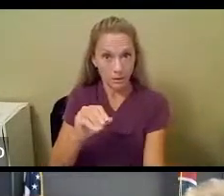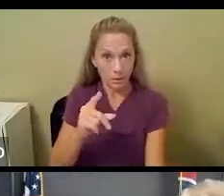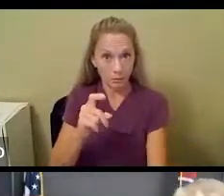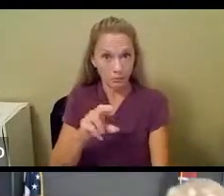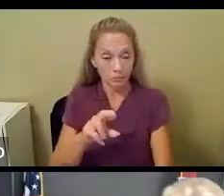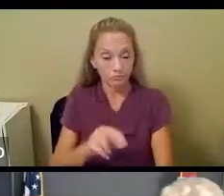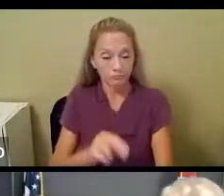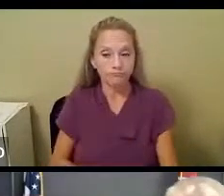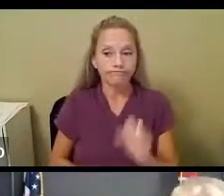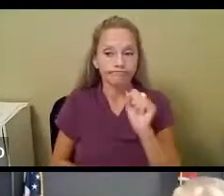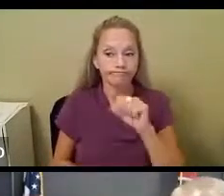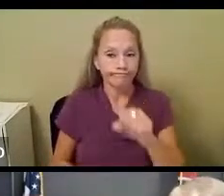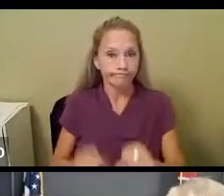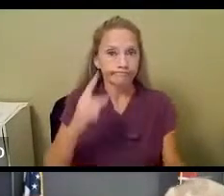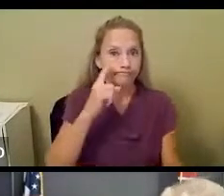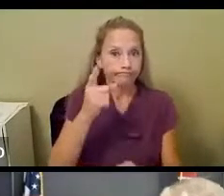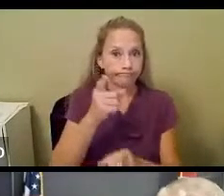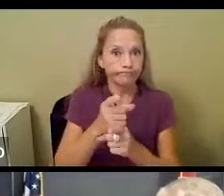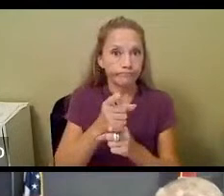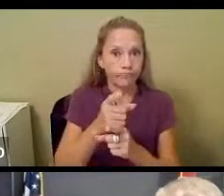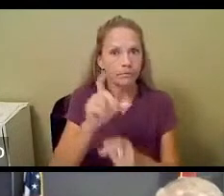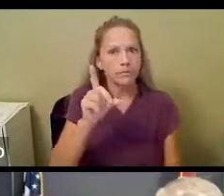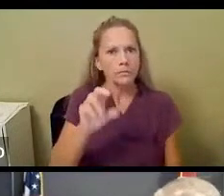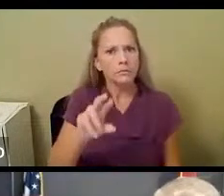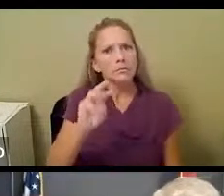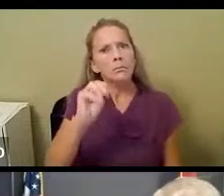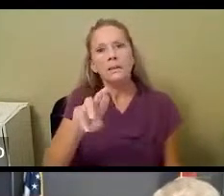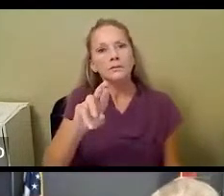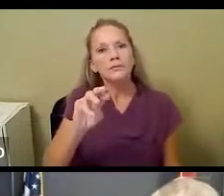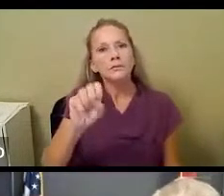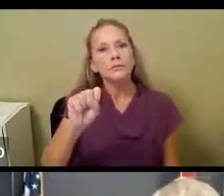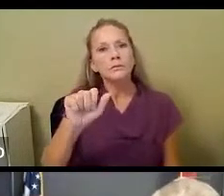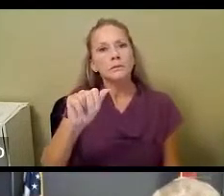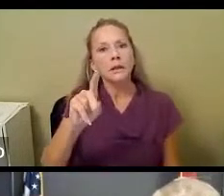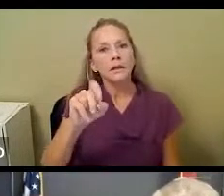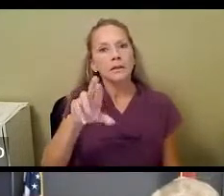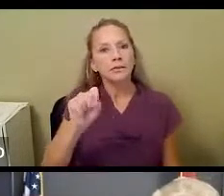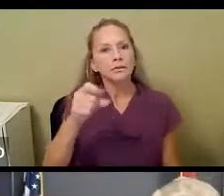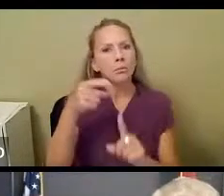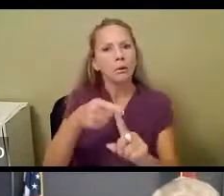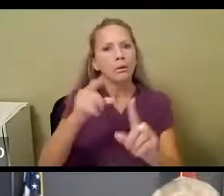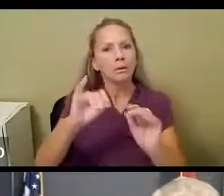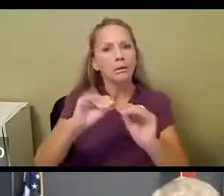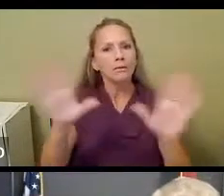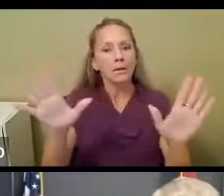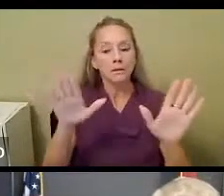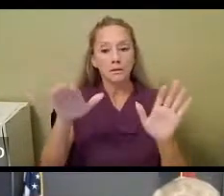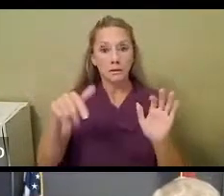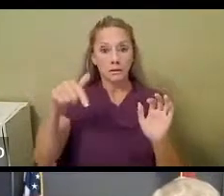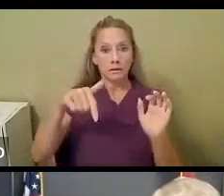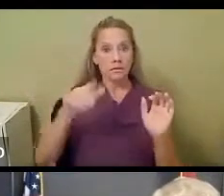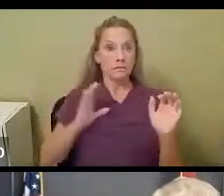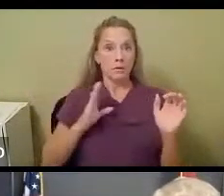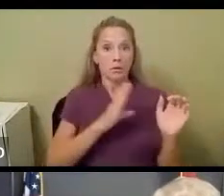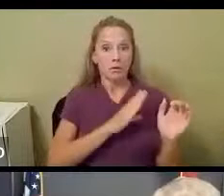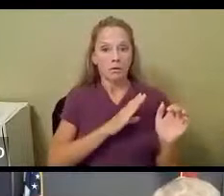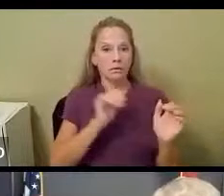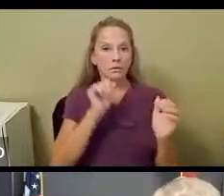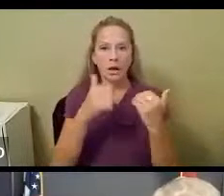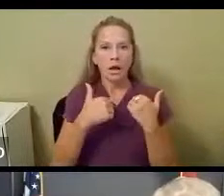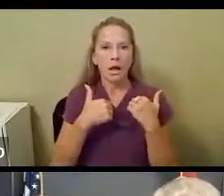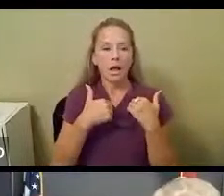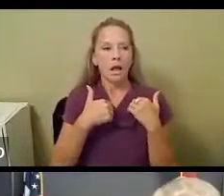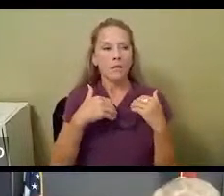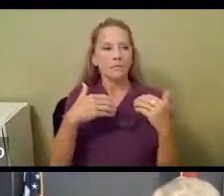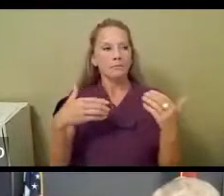right. Mr. Sanders, clarify that. Sure. This board doesn't have enforcement power.